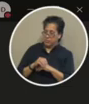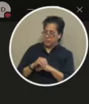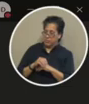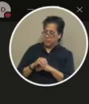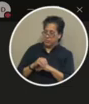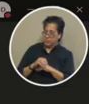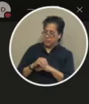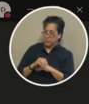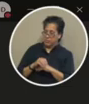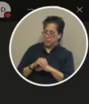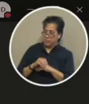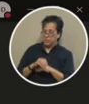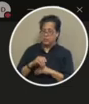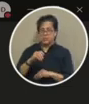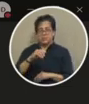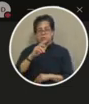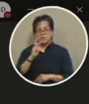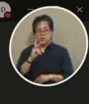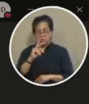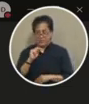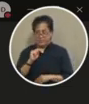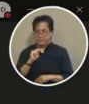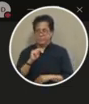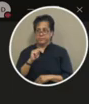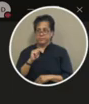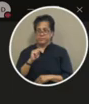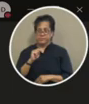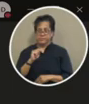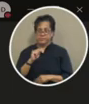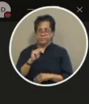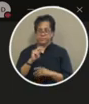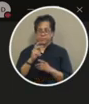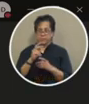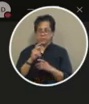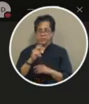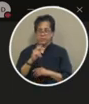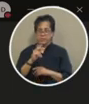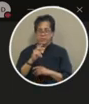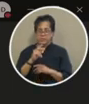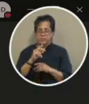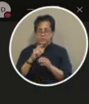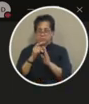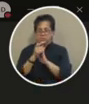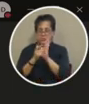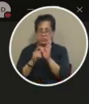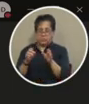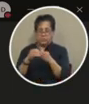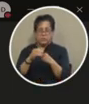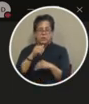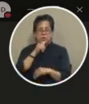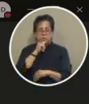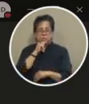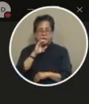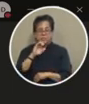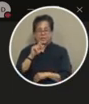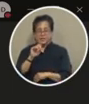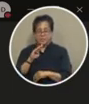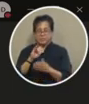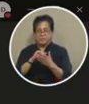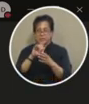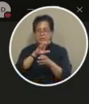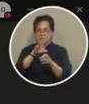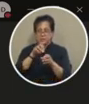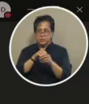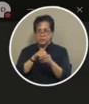Legally? Yes, sir. This is Carla Neiman. Can you hear me? Yes. The private clubs include